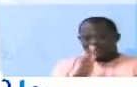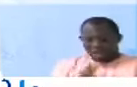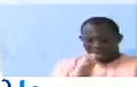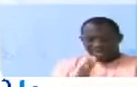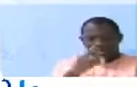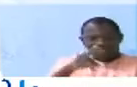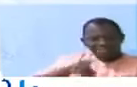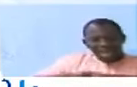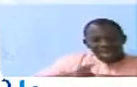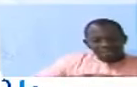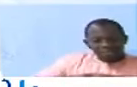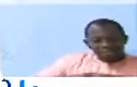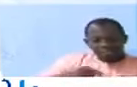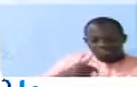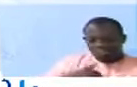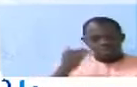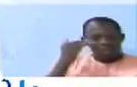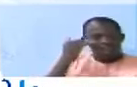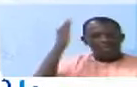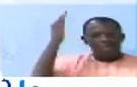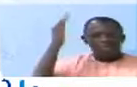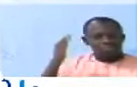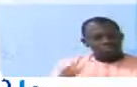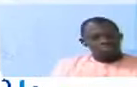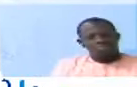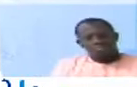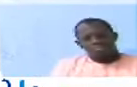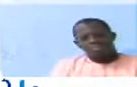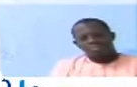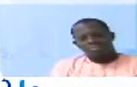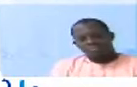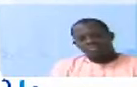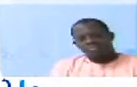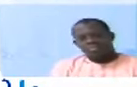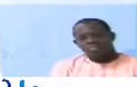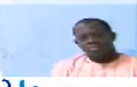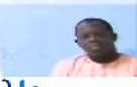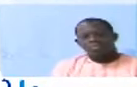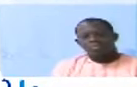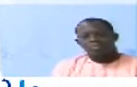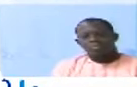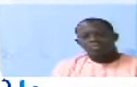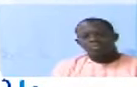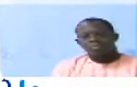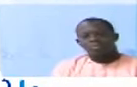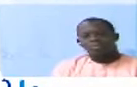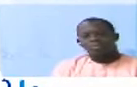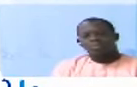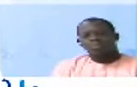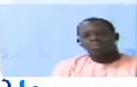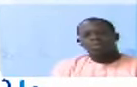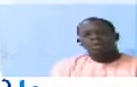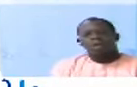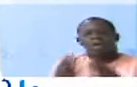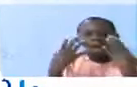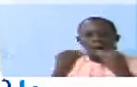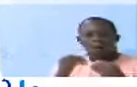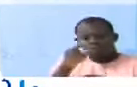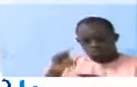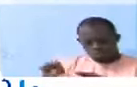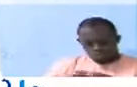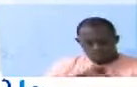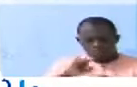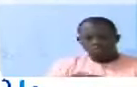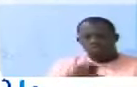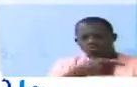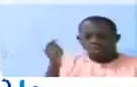But I cannot remember now the exact time it was. And for how long did you remain at the Karaba station? It had the Morocco no